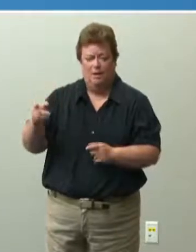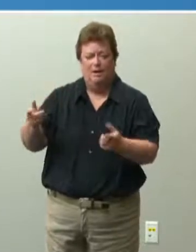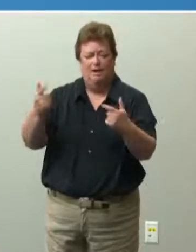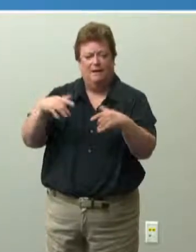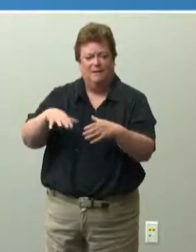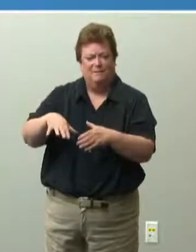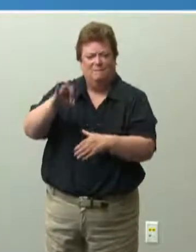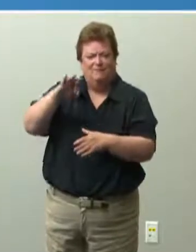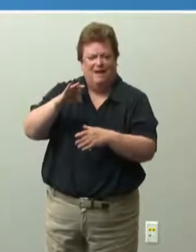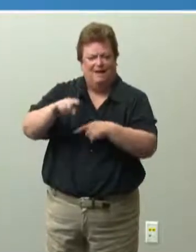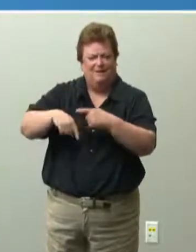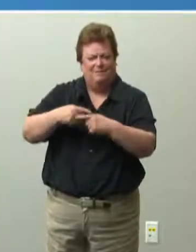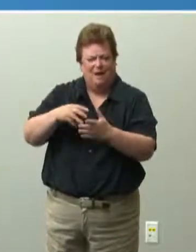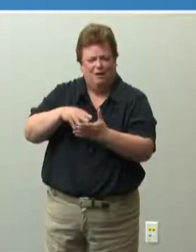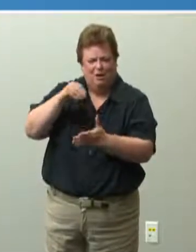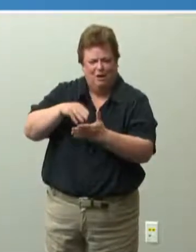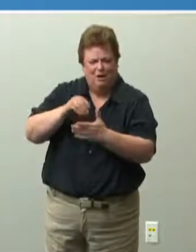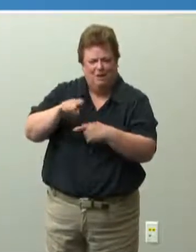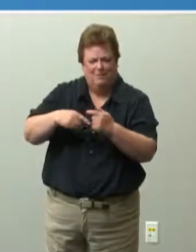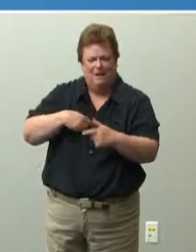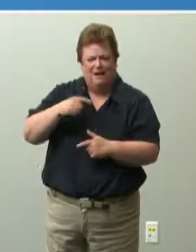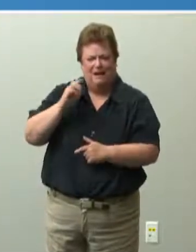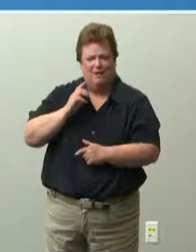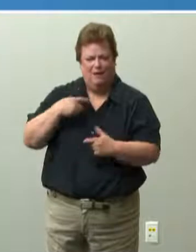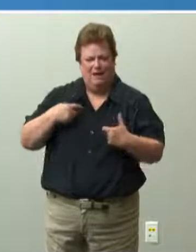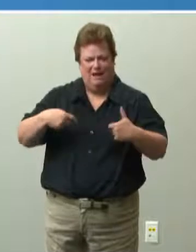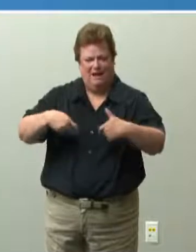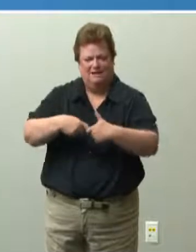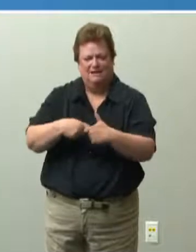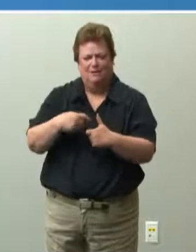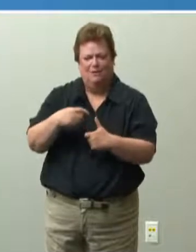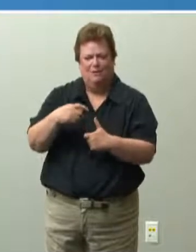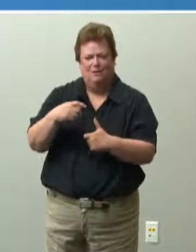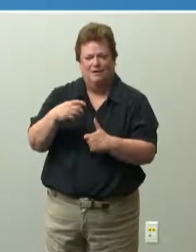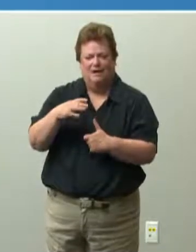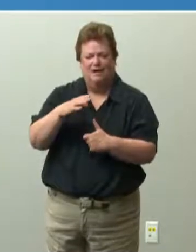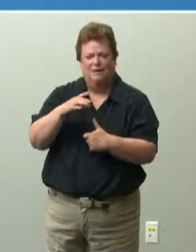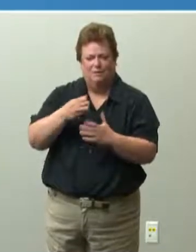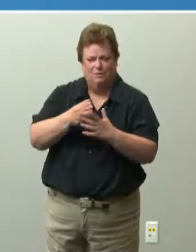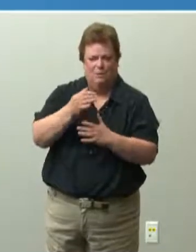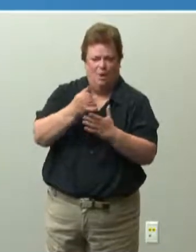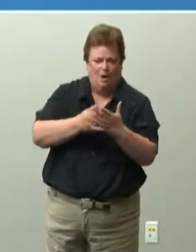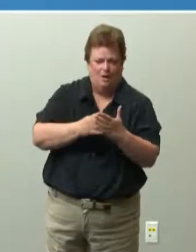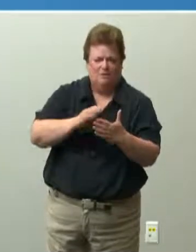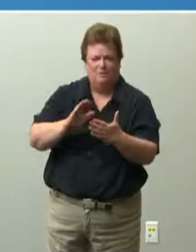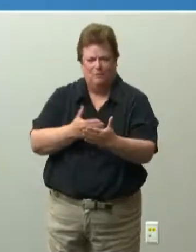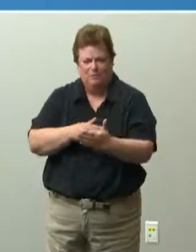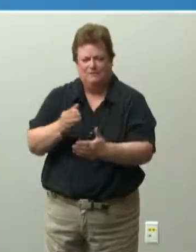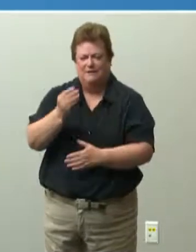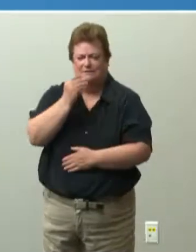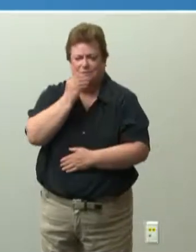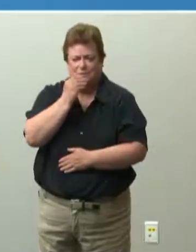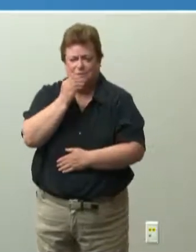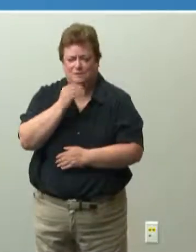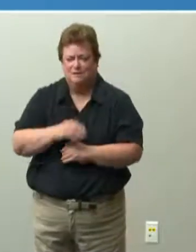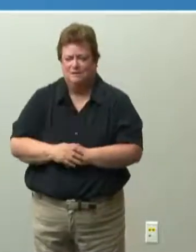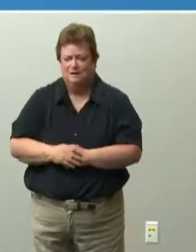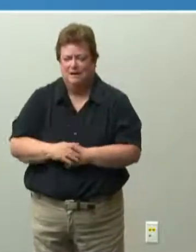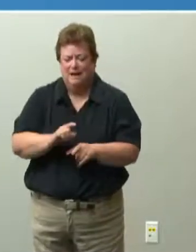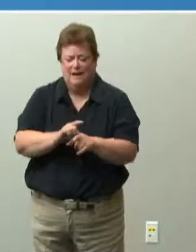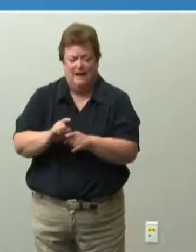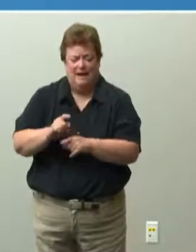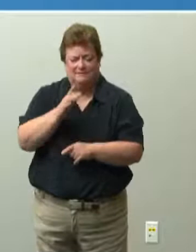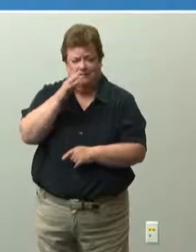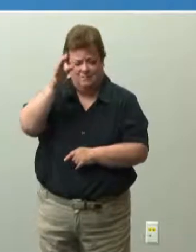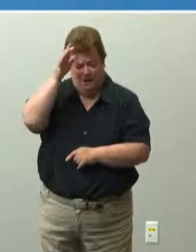Latin culture in the eyes of art, music, and food. And as a parent, I